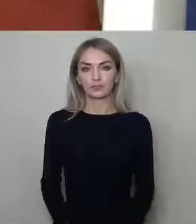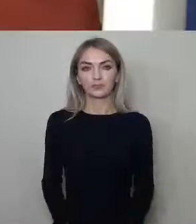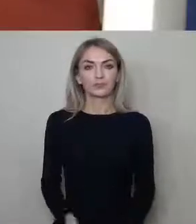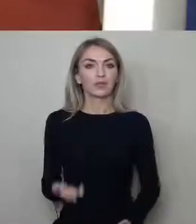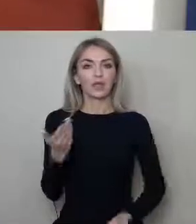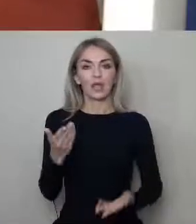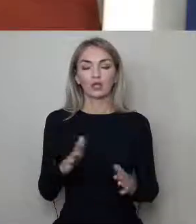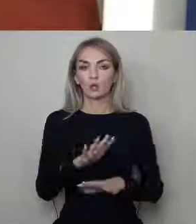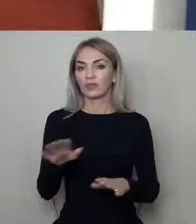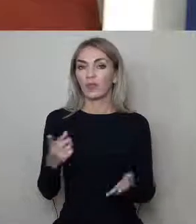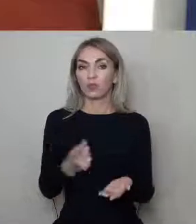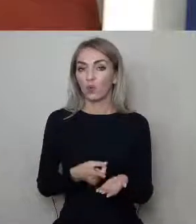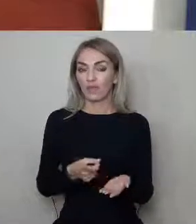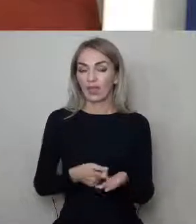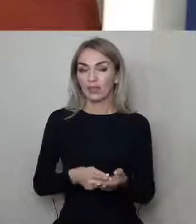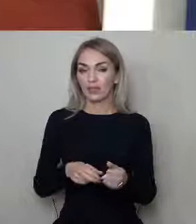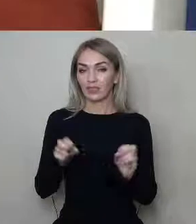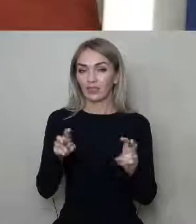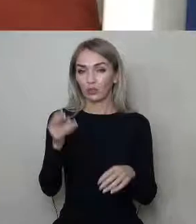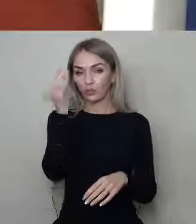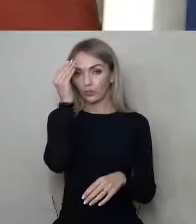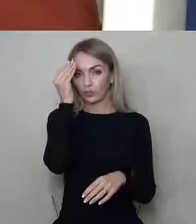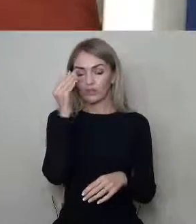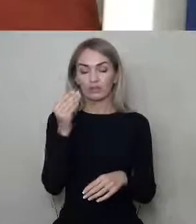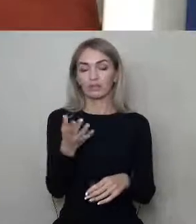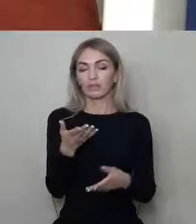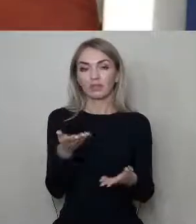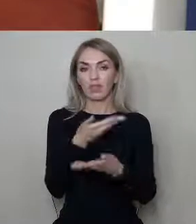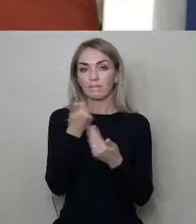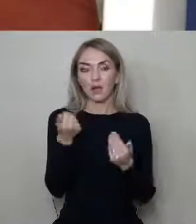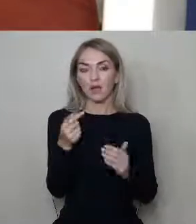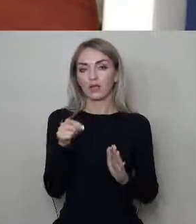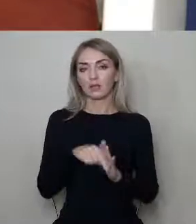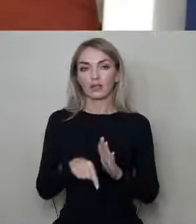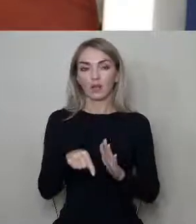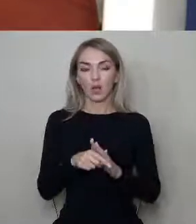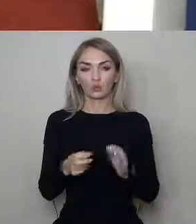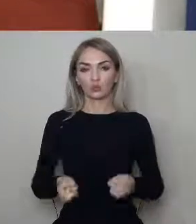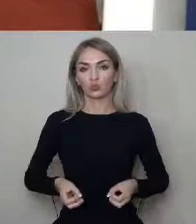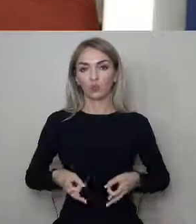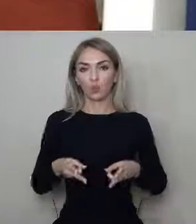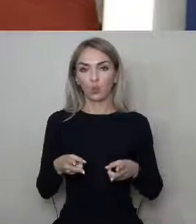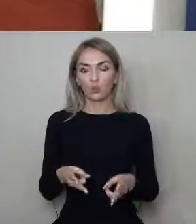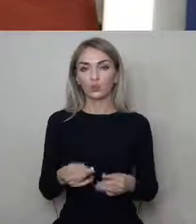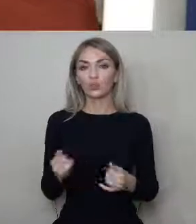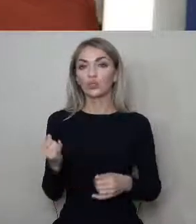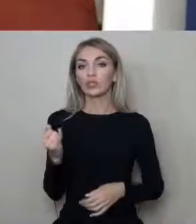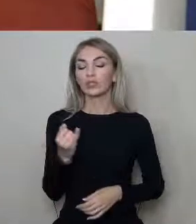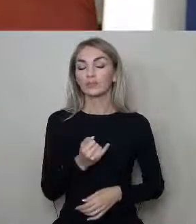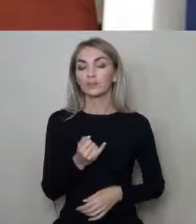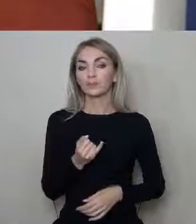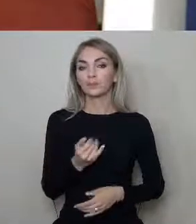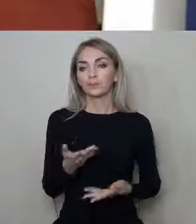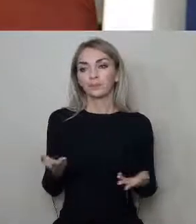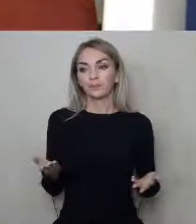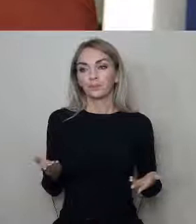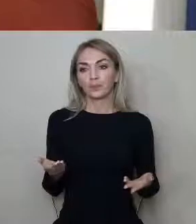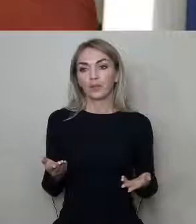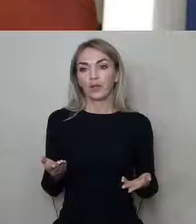prove intent. If intent is not proved, then there is no corpus delicti then. And